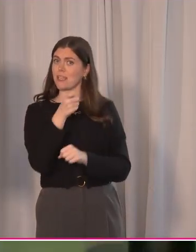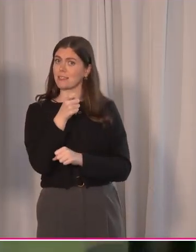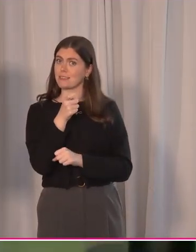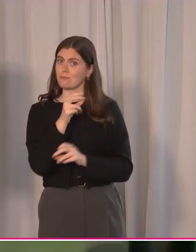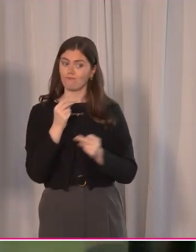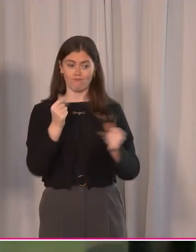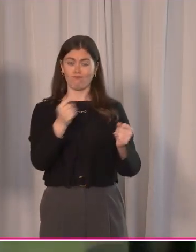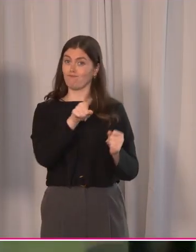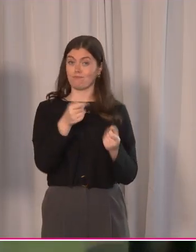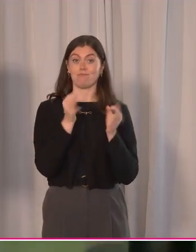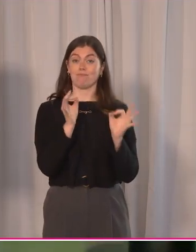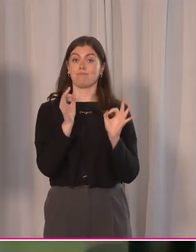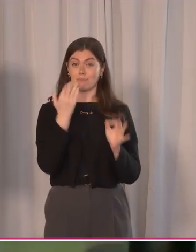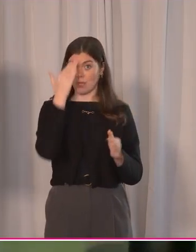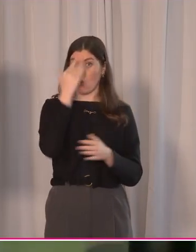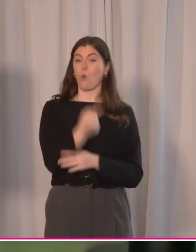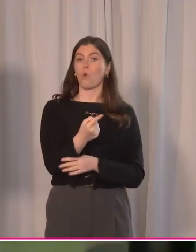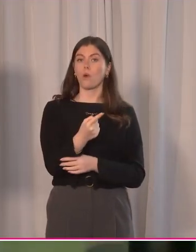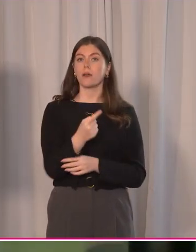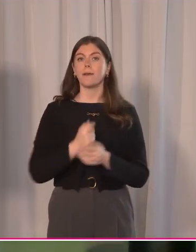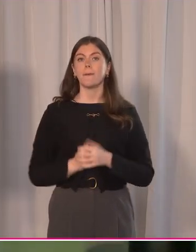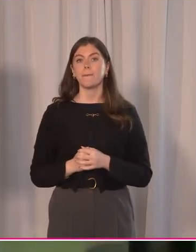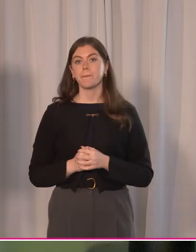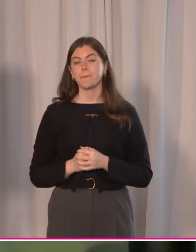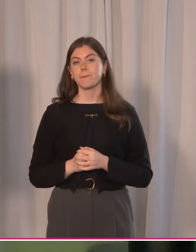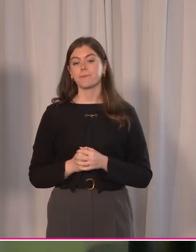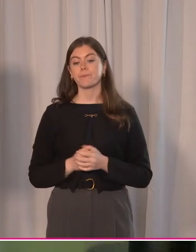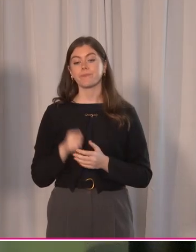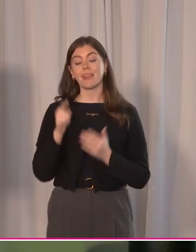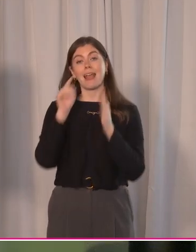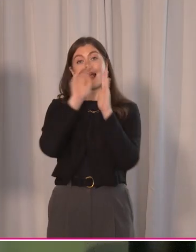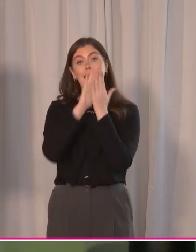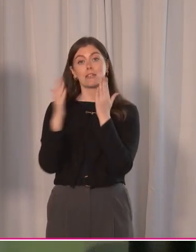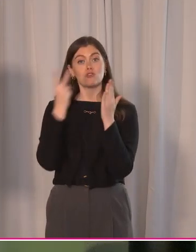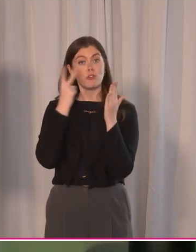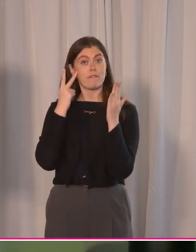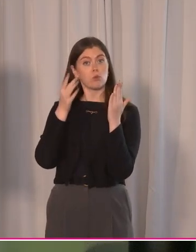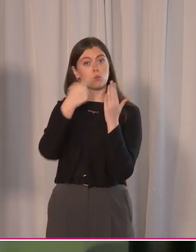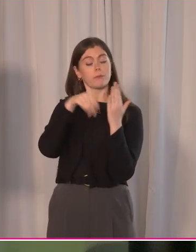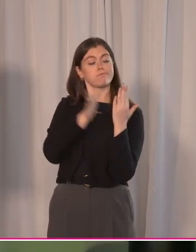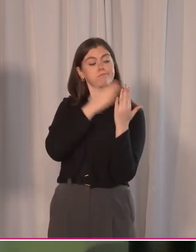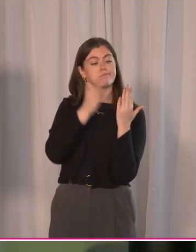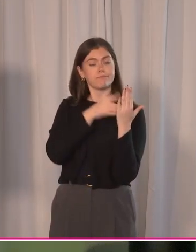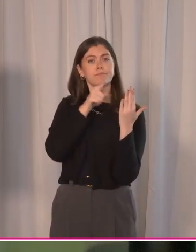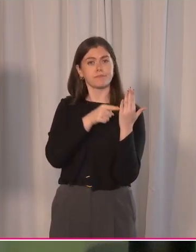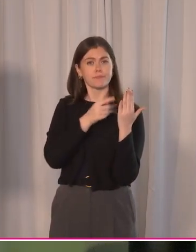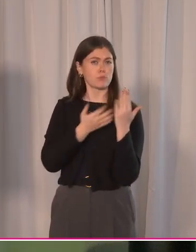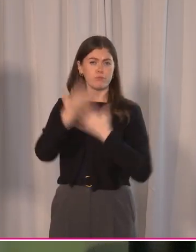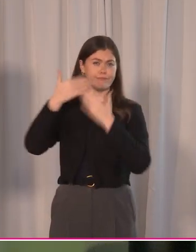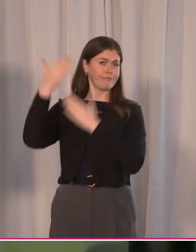thing. That's absolutely fact. The literature reviews that we undertook way